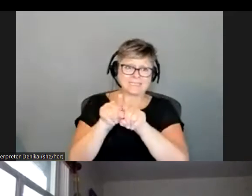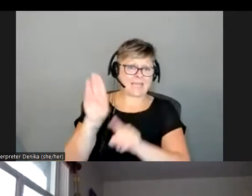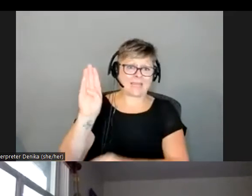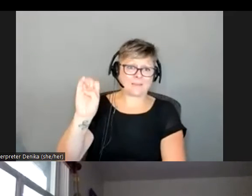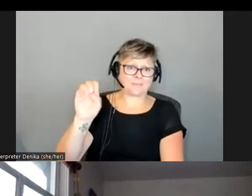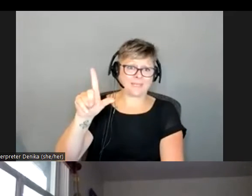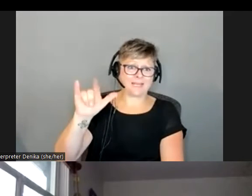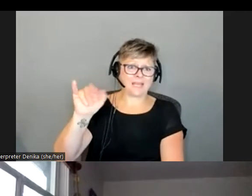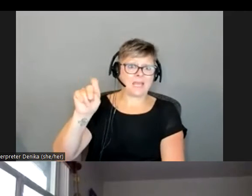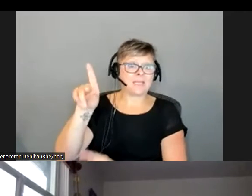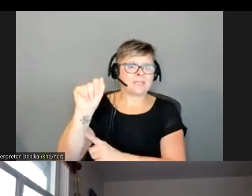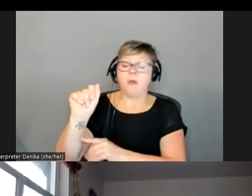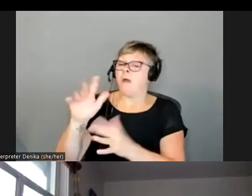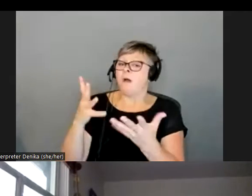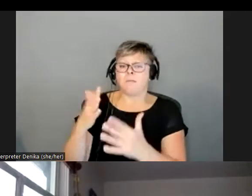Belinda, thank you for